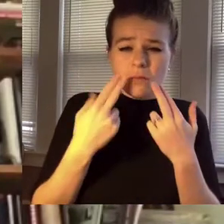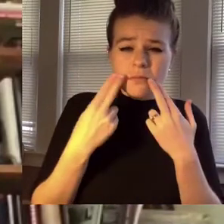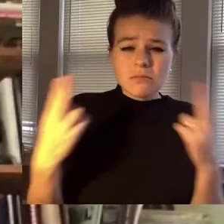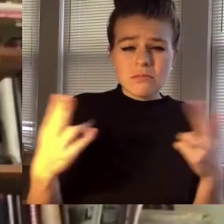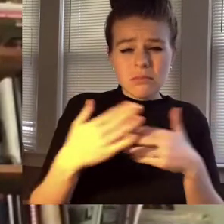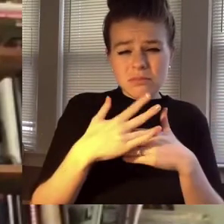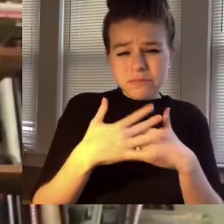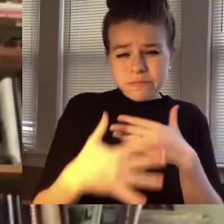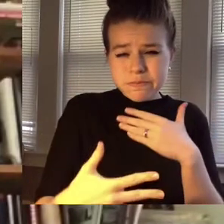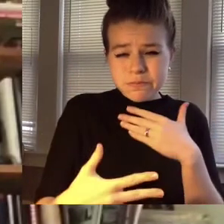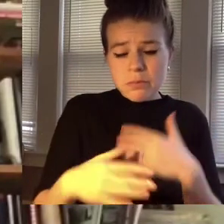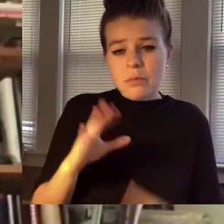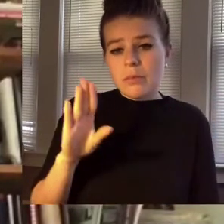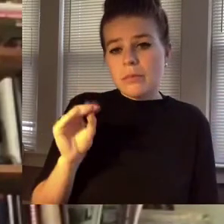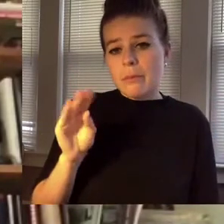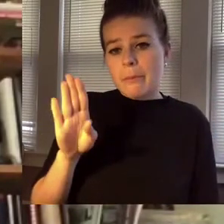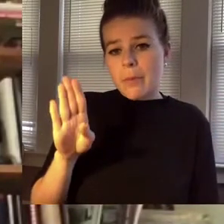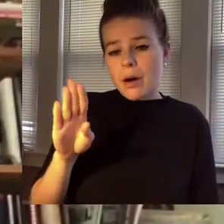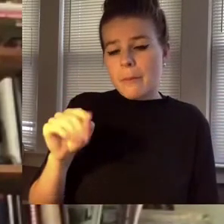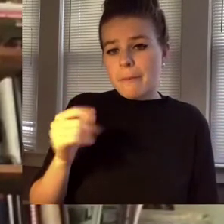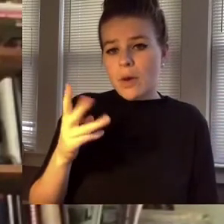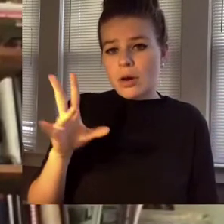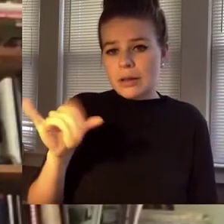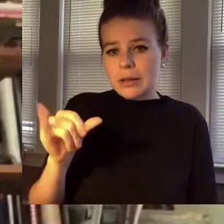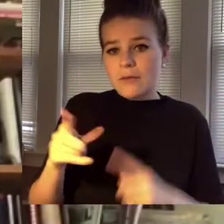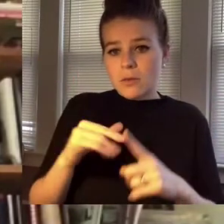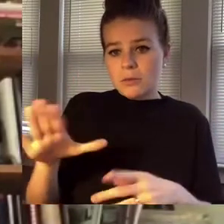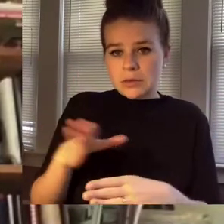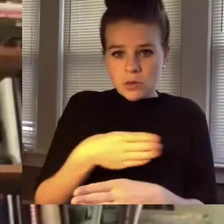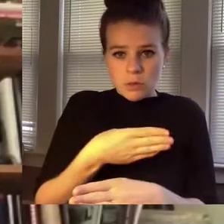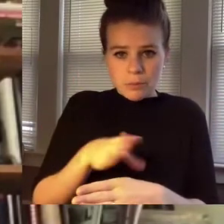Bob Marley, from his song, We and Them.